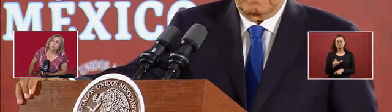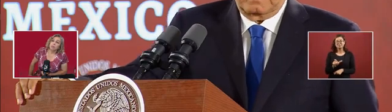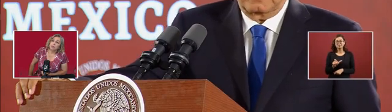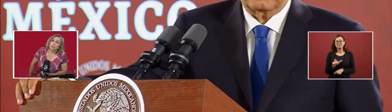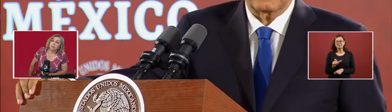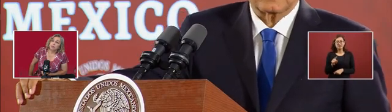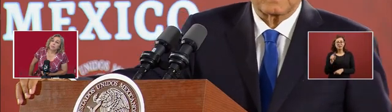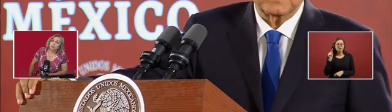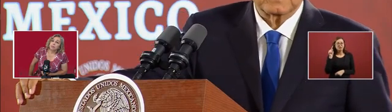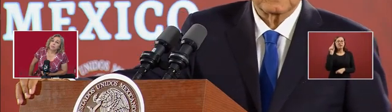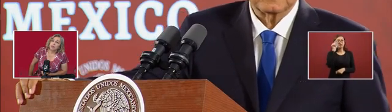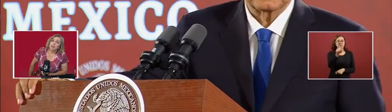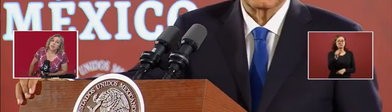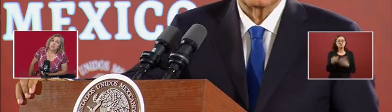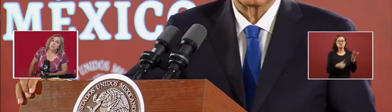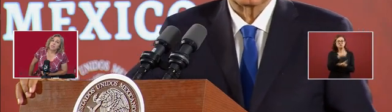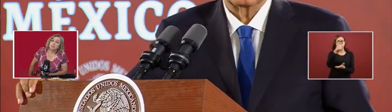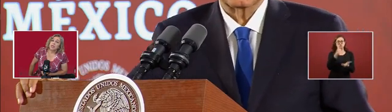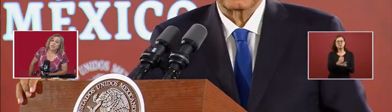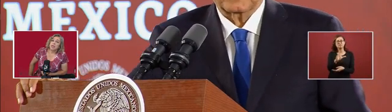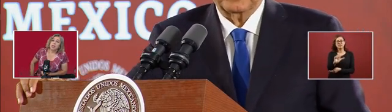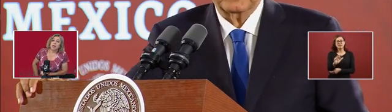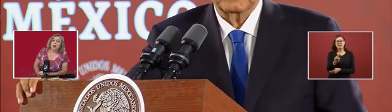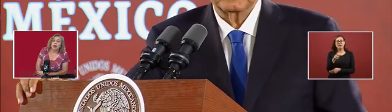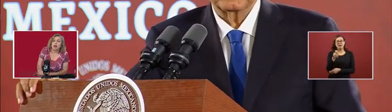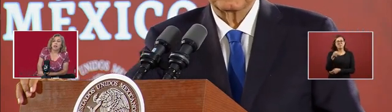is an honest woman and integral,